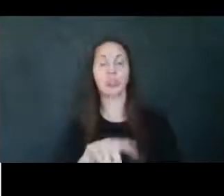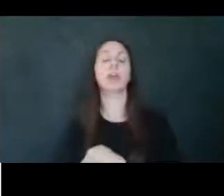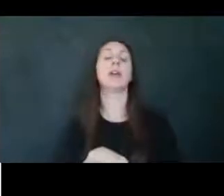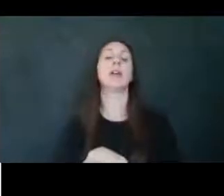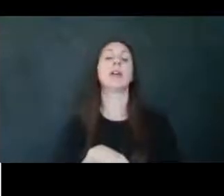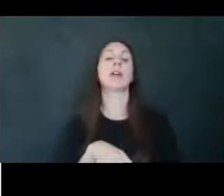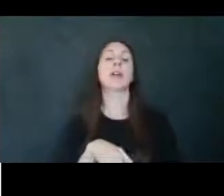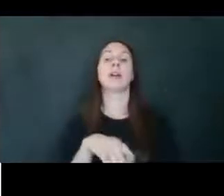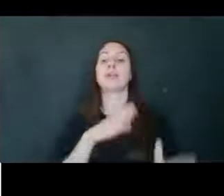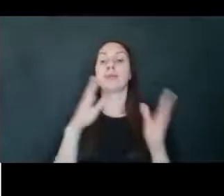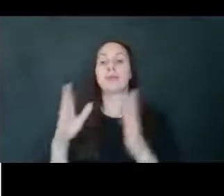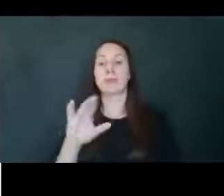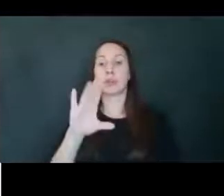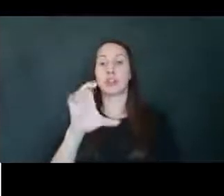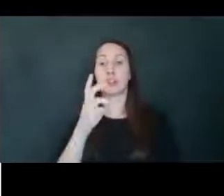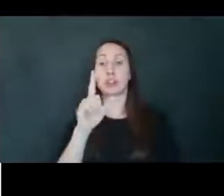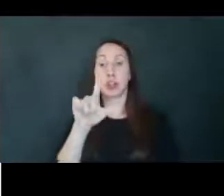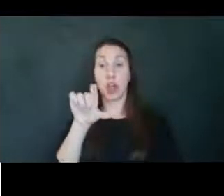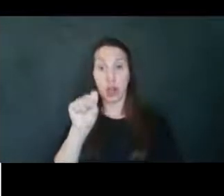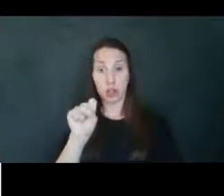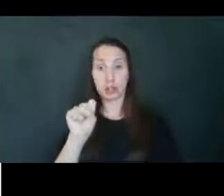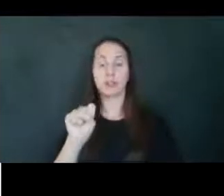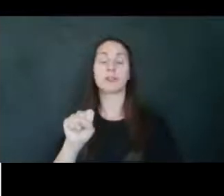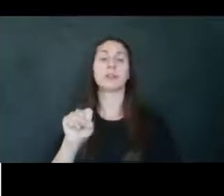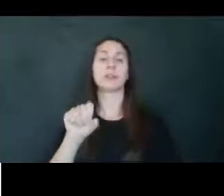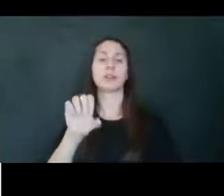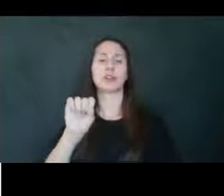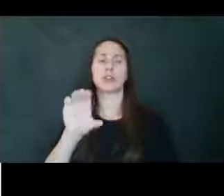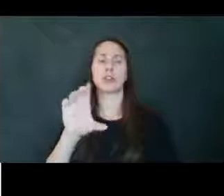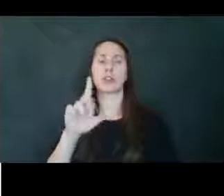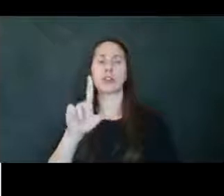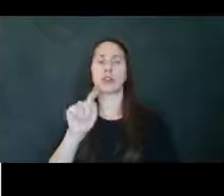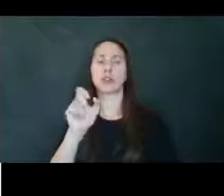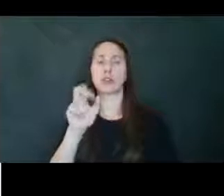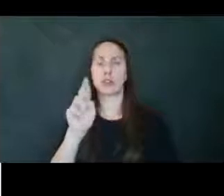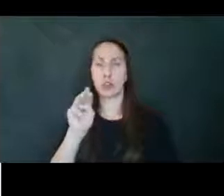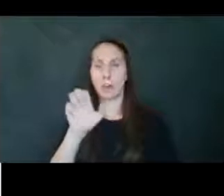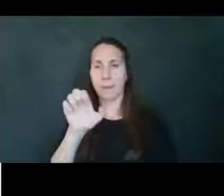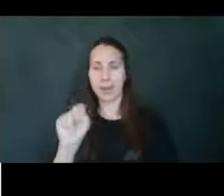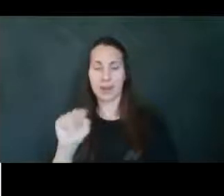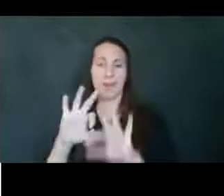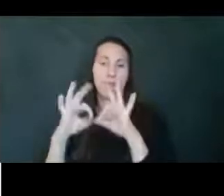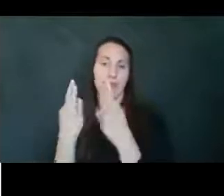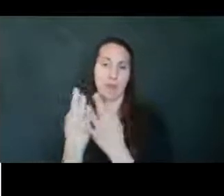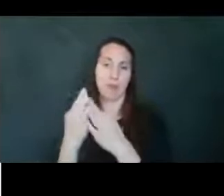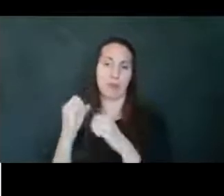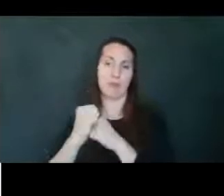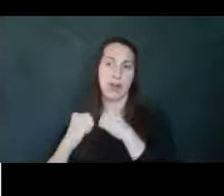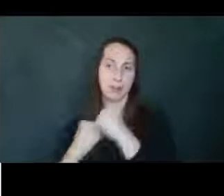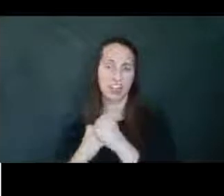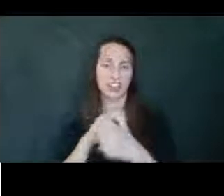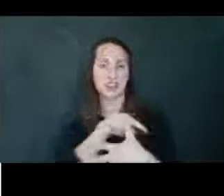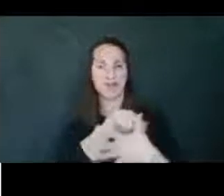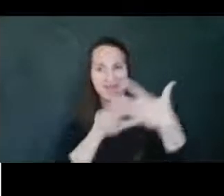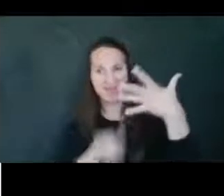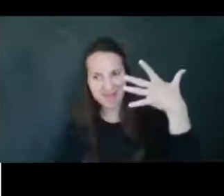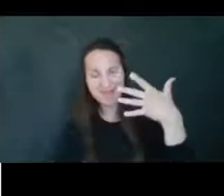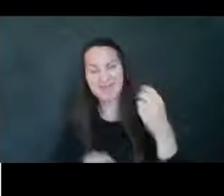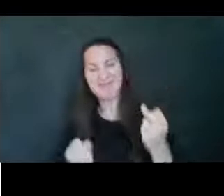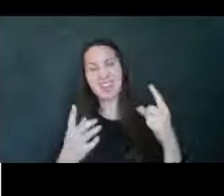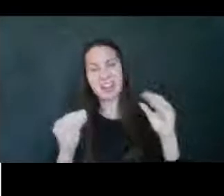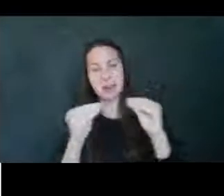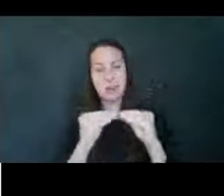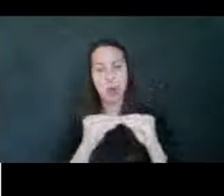Lynn Schusterman Family Foundation, and several others that have made this nationally unprecedented series